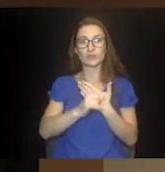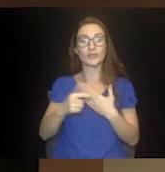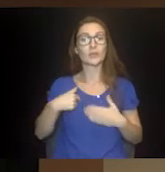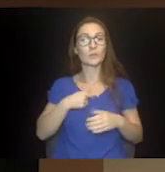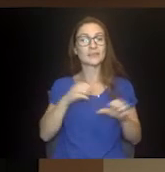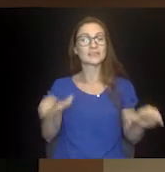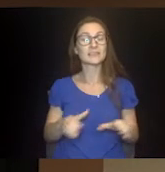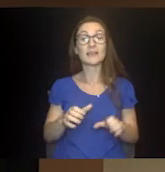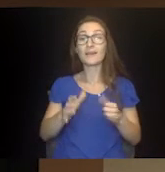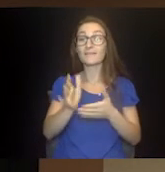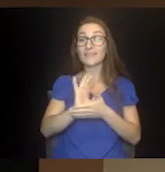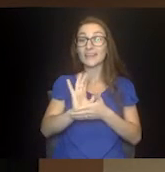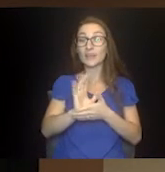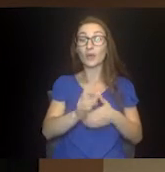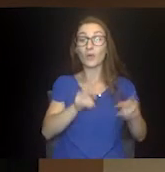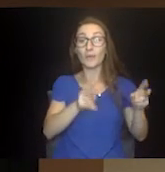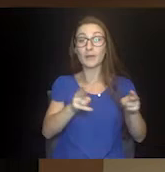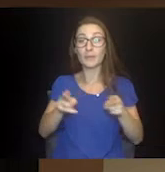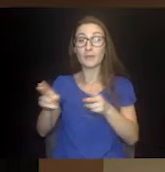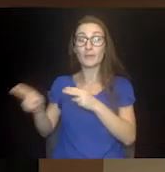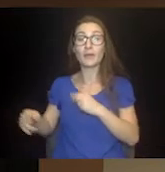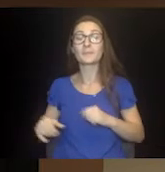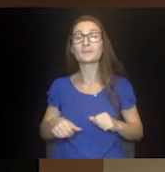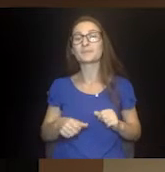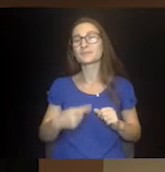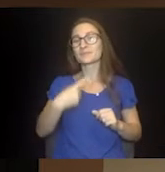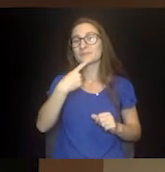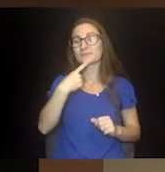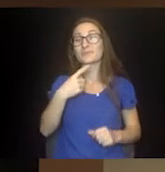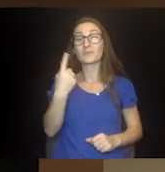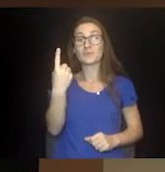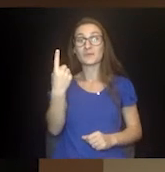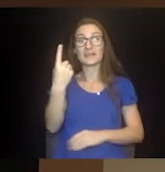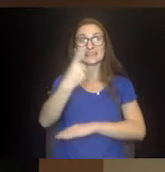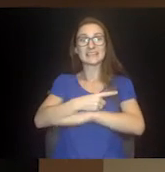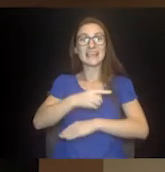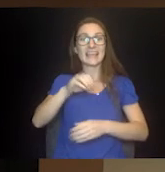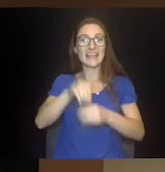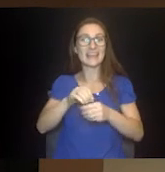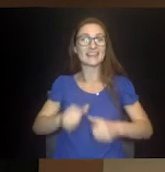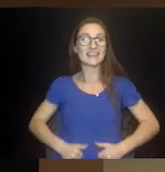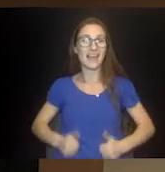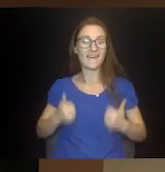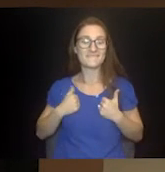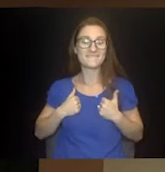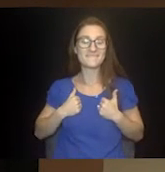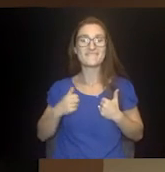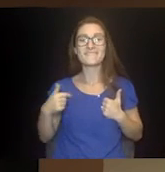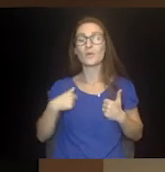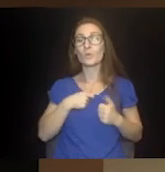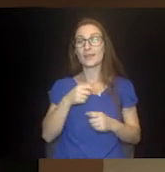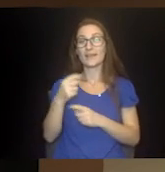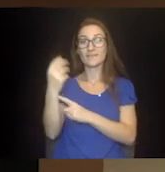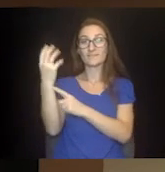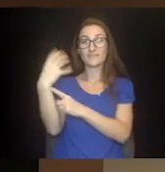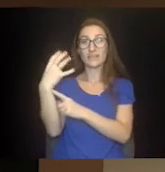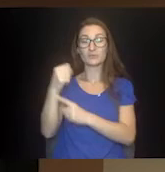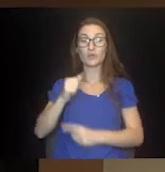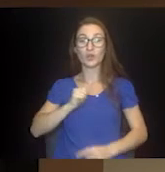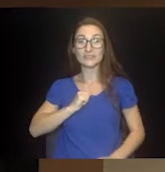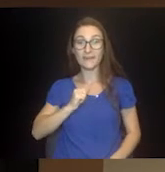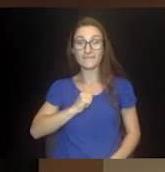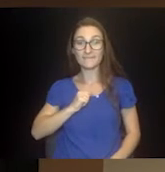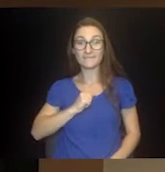last project that we did was we did a video montage of, it was called A Day in the Life, and we filmed each